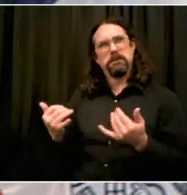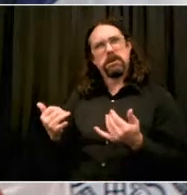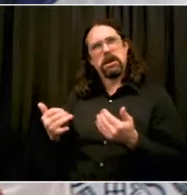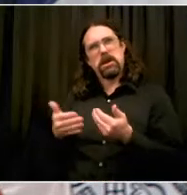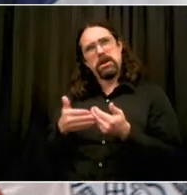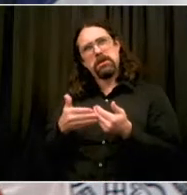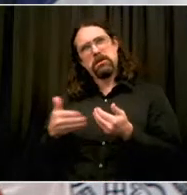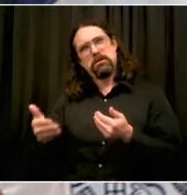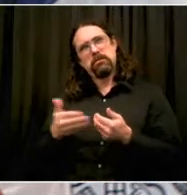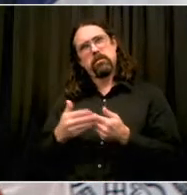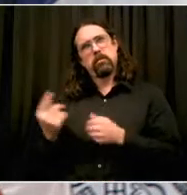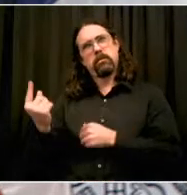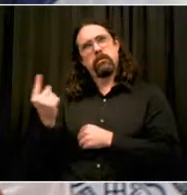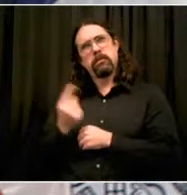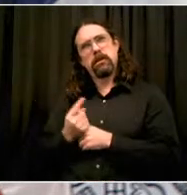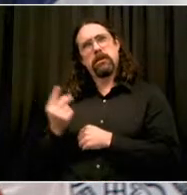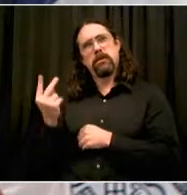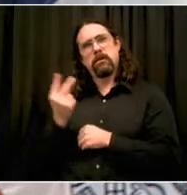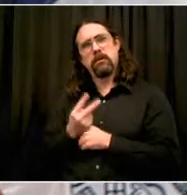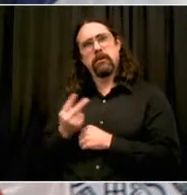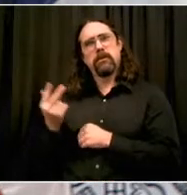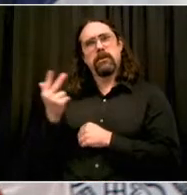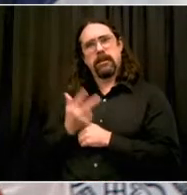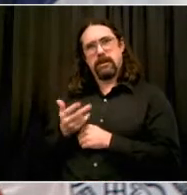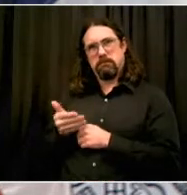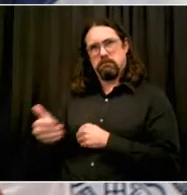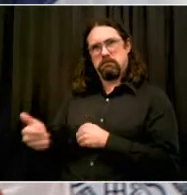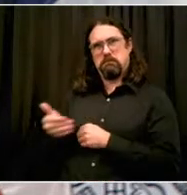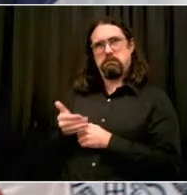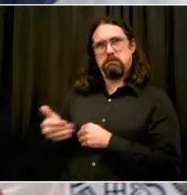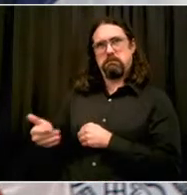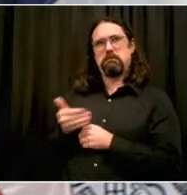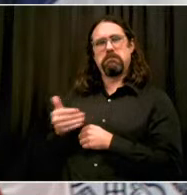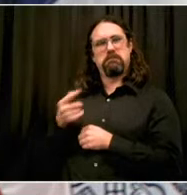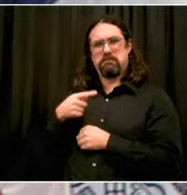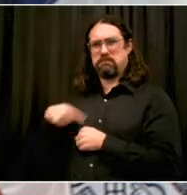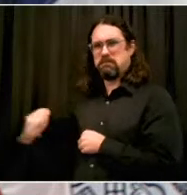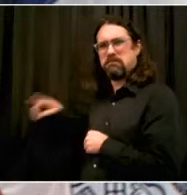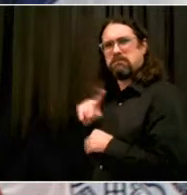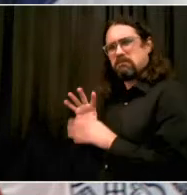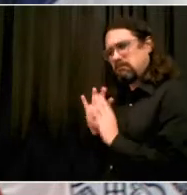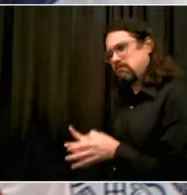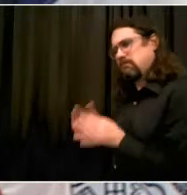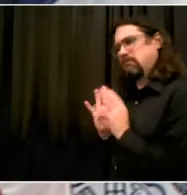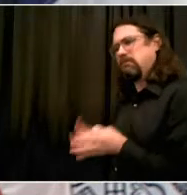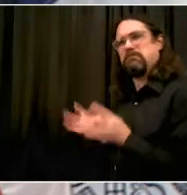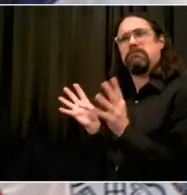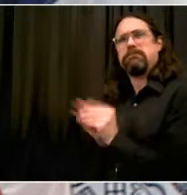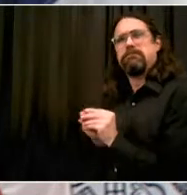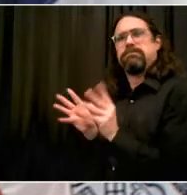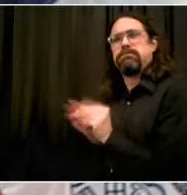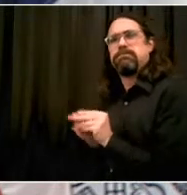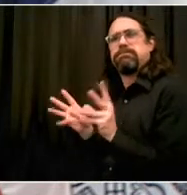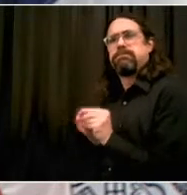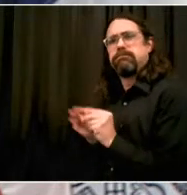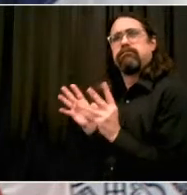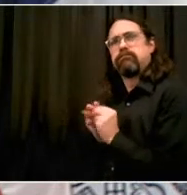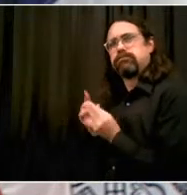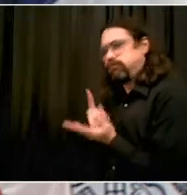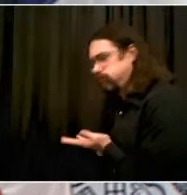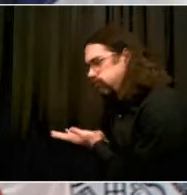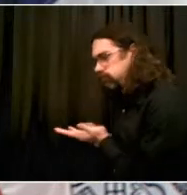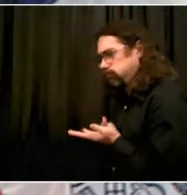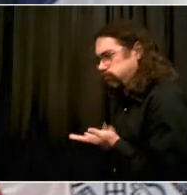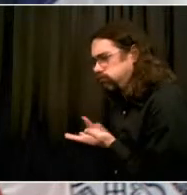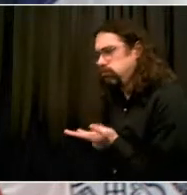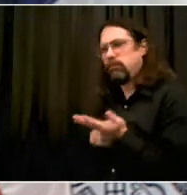think there's some cases where when you're dealing with changing situations, you actually need the best information, the most recent information, and now